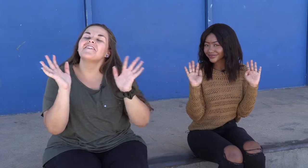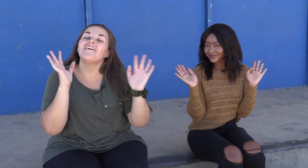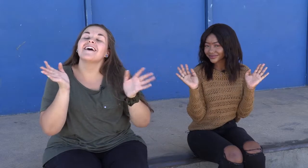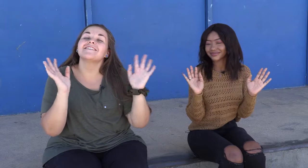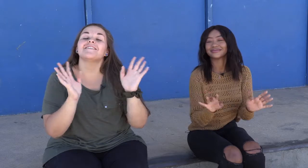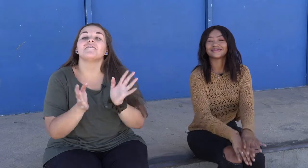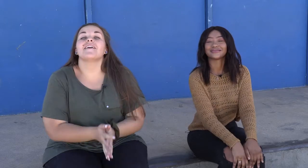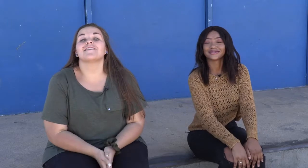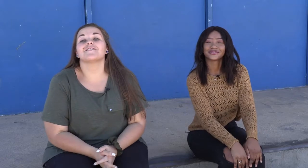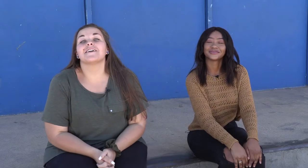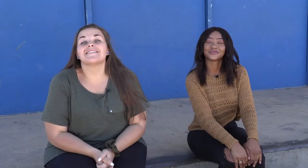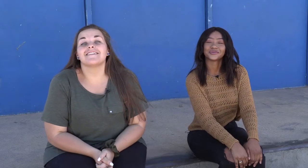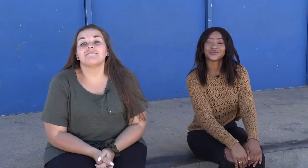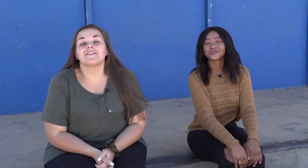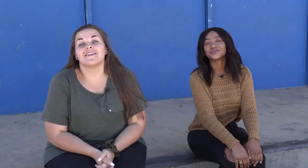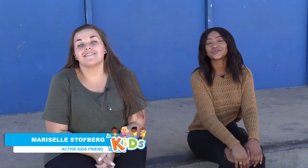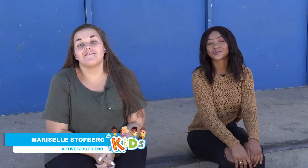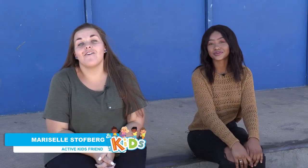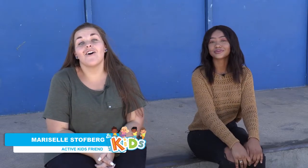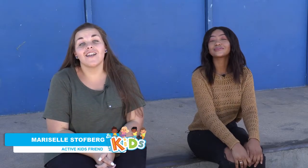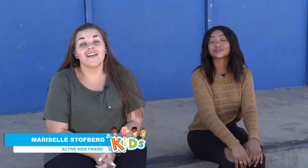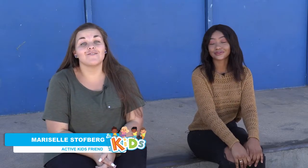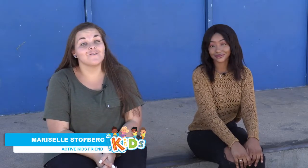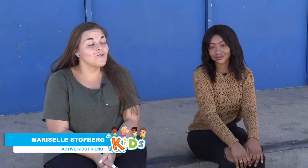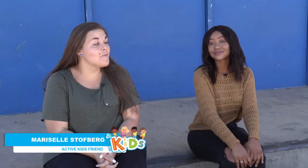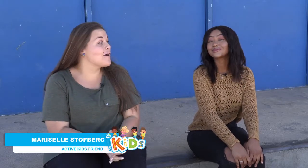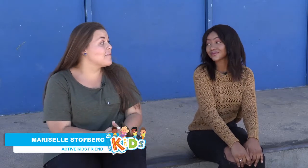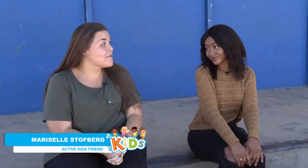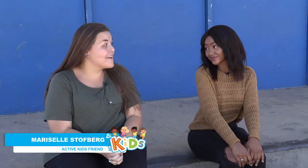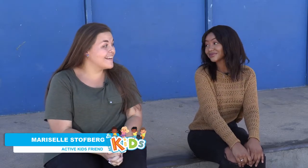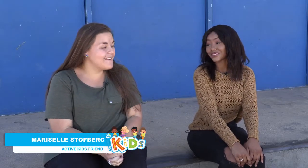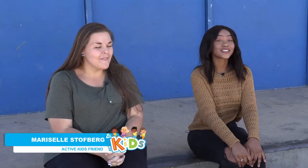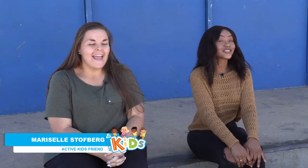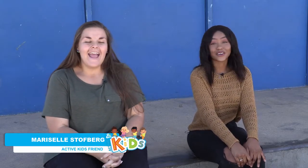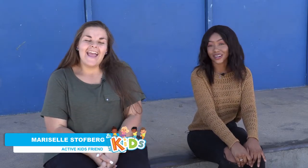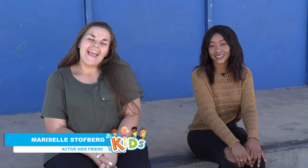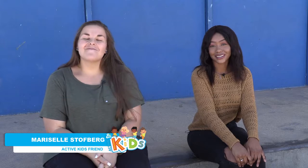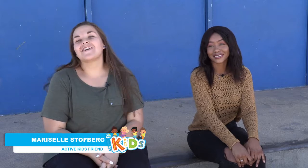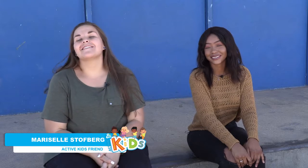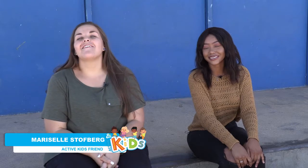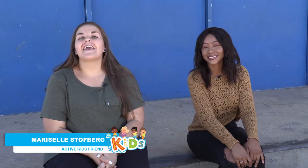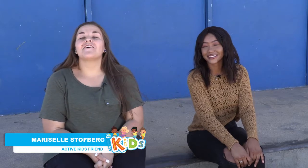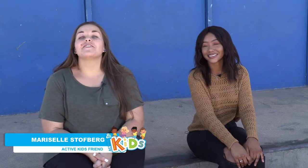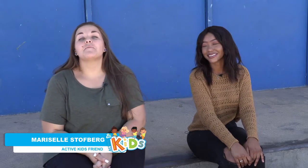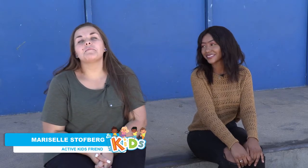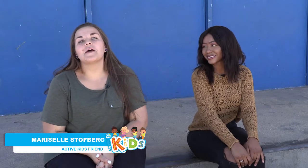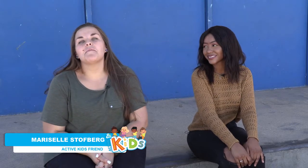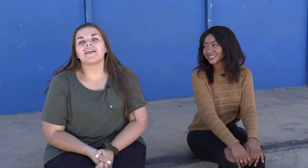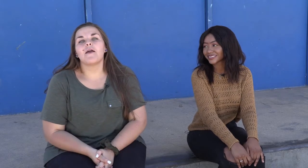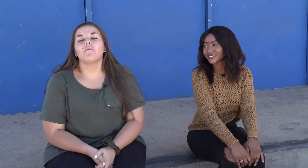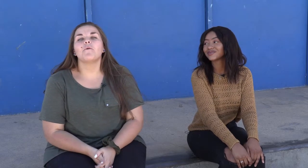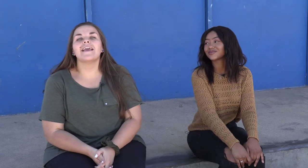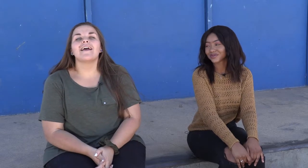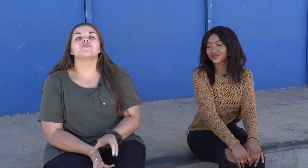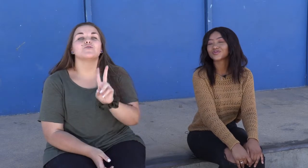Hi, everyone. So we are so excited because now it's time for our online school book. I hope you're ready. So ready. Because now we head over to